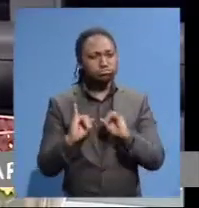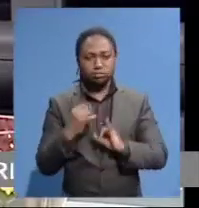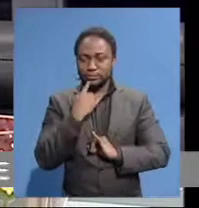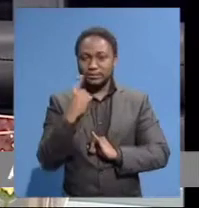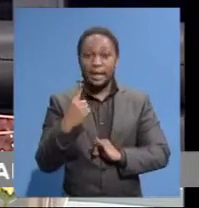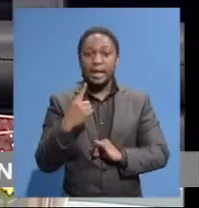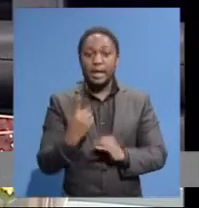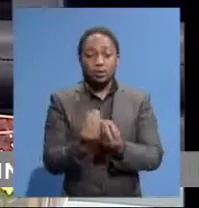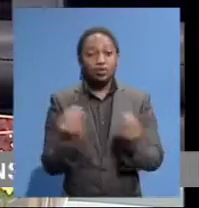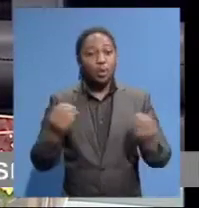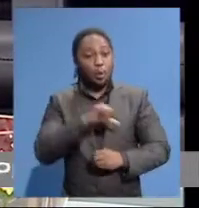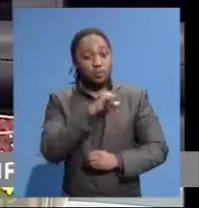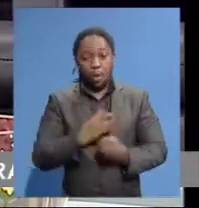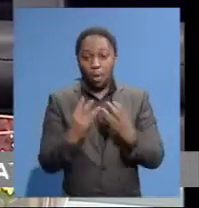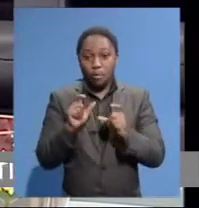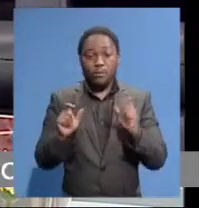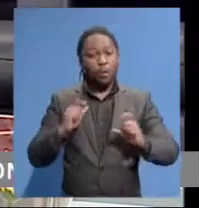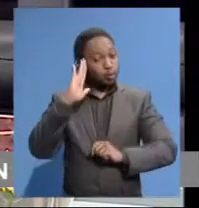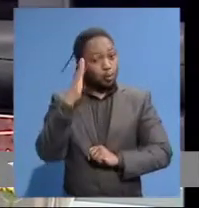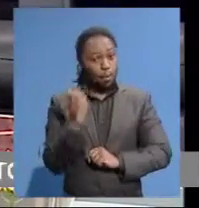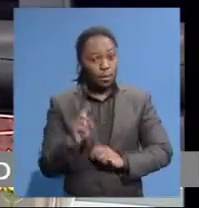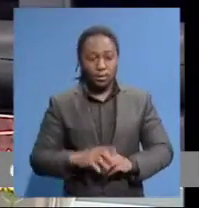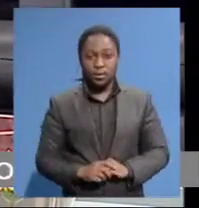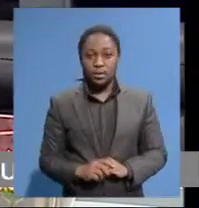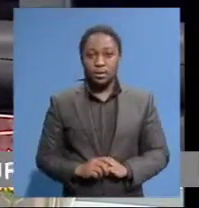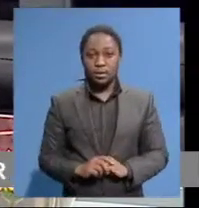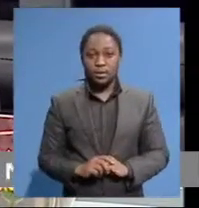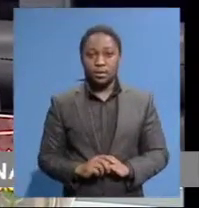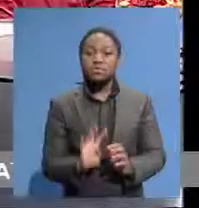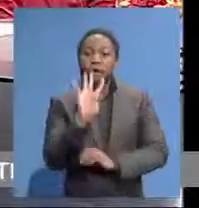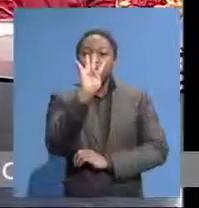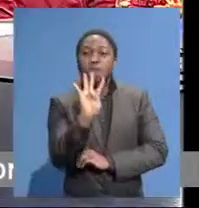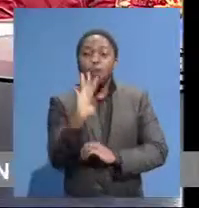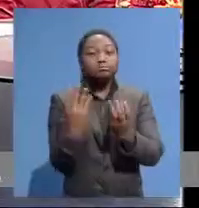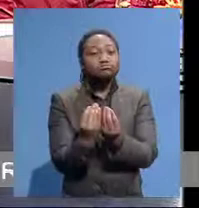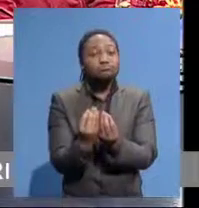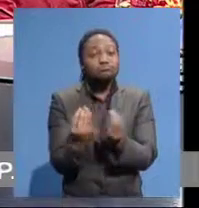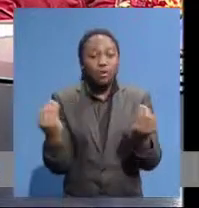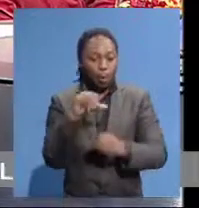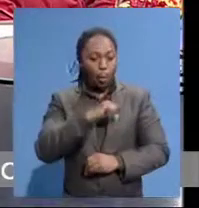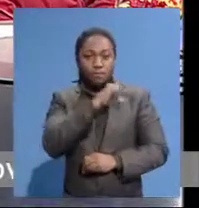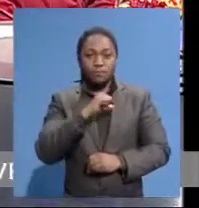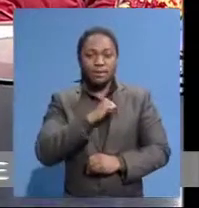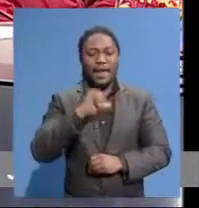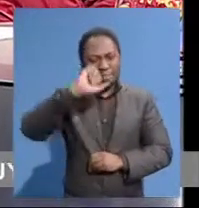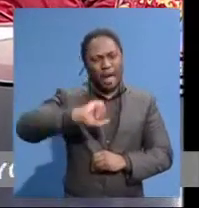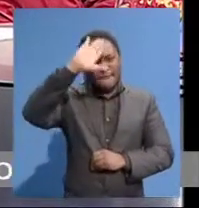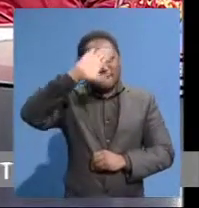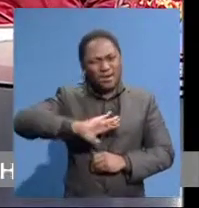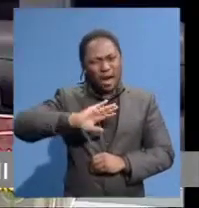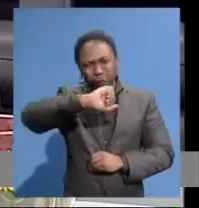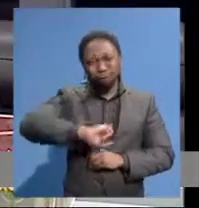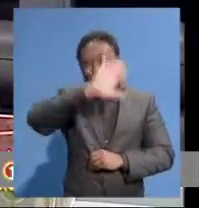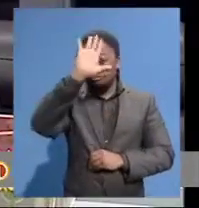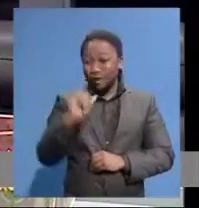Children's Hospital, and what a lot of people don't know around the continent is there's only 4 children's hospitals in the entire African continent. You